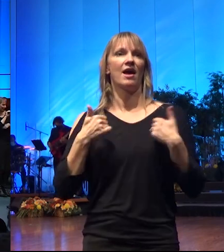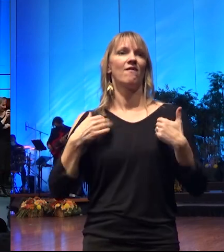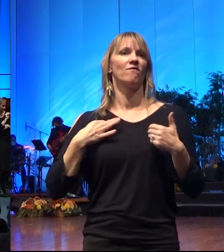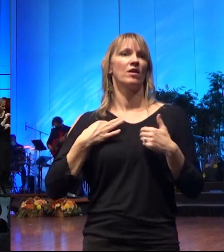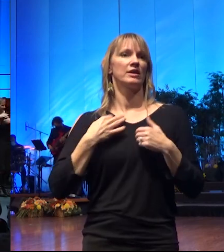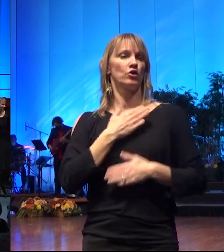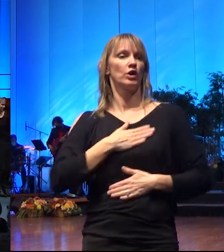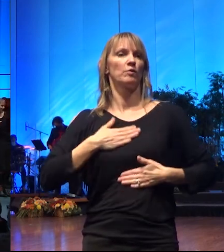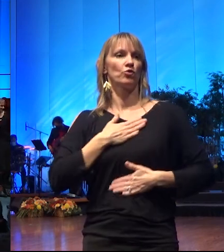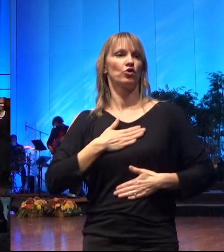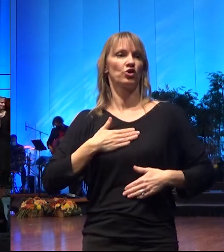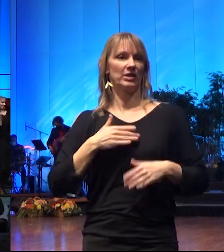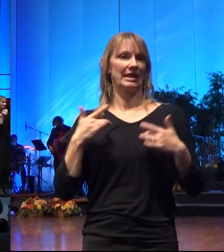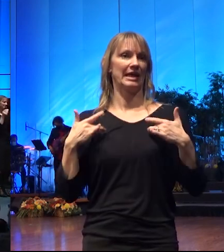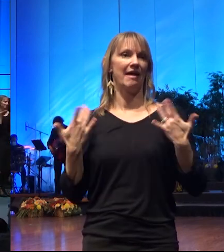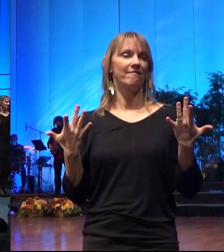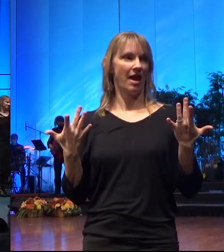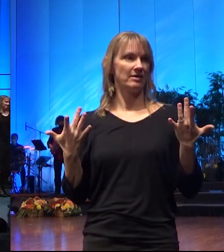going to have,